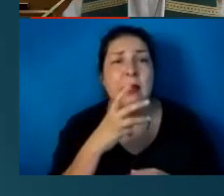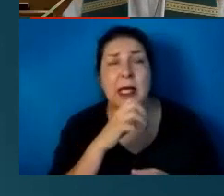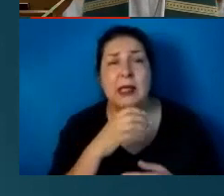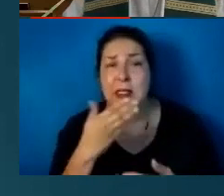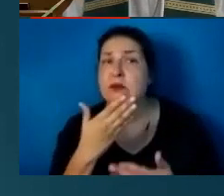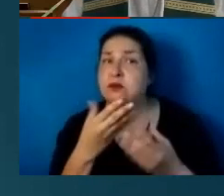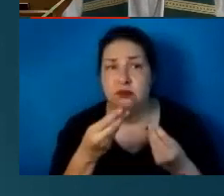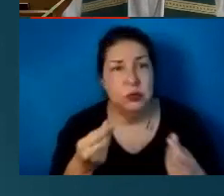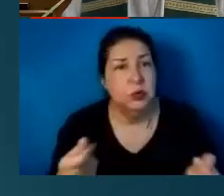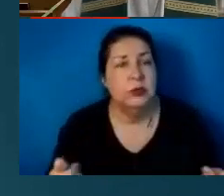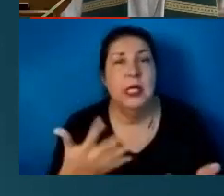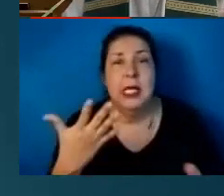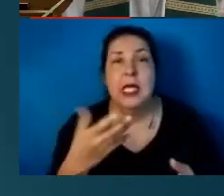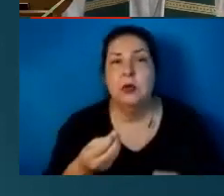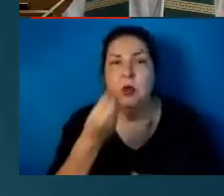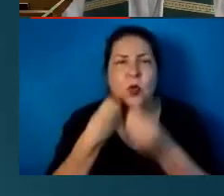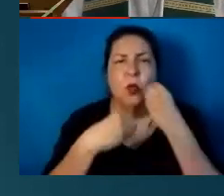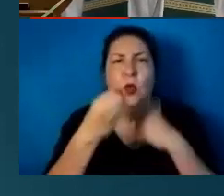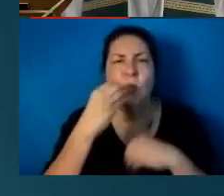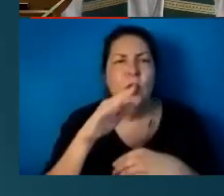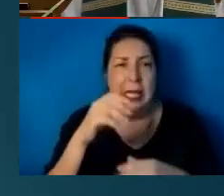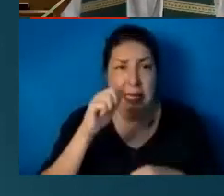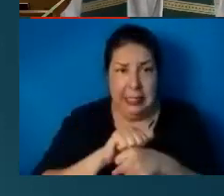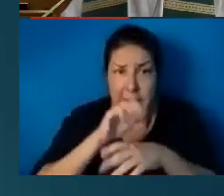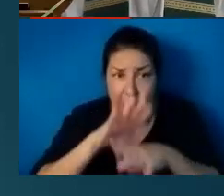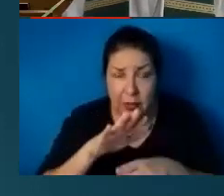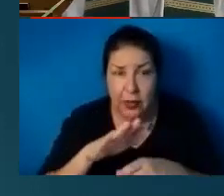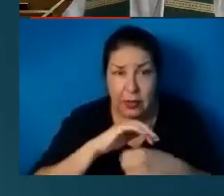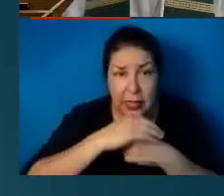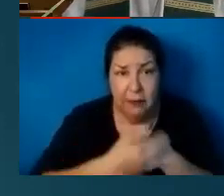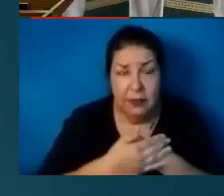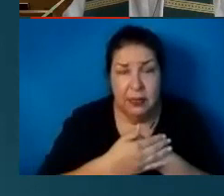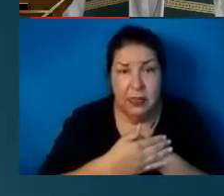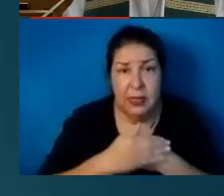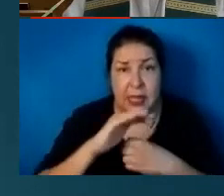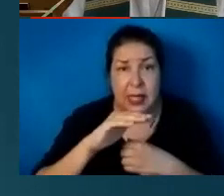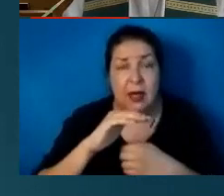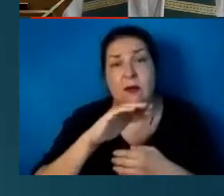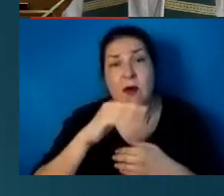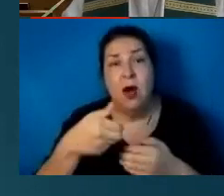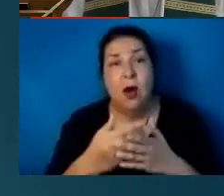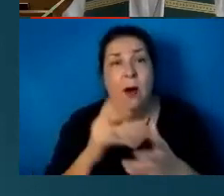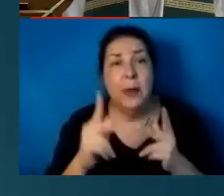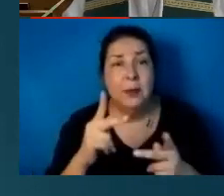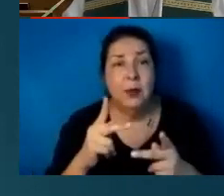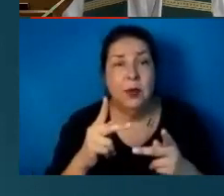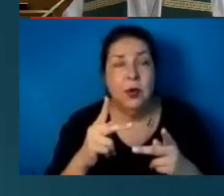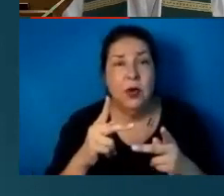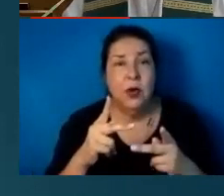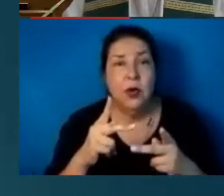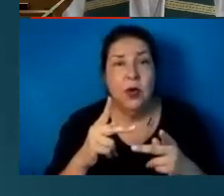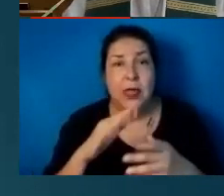will swallow up on this mountain the covering that is cast over all peoples, the veil that is spread over